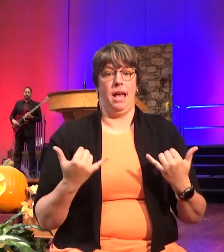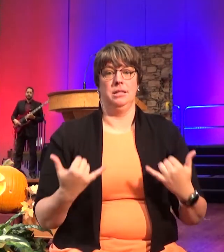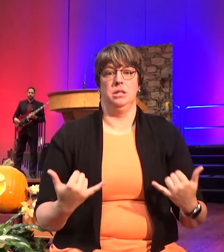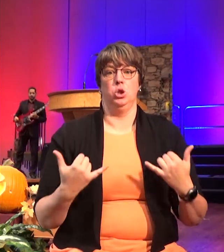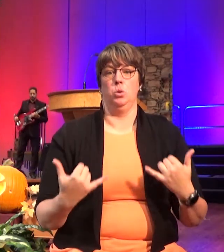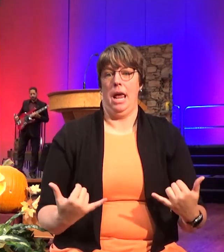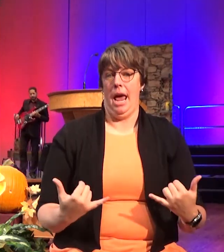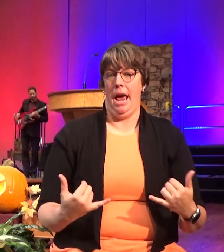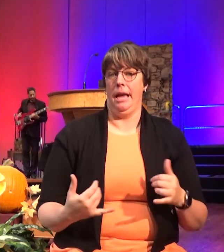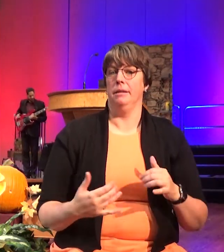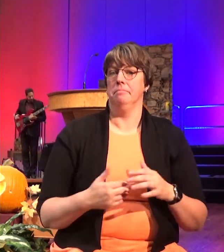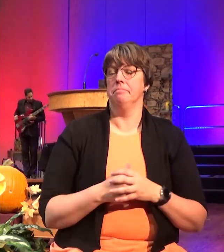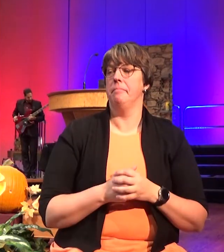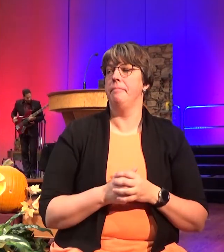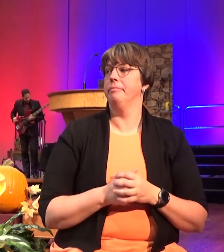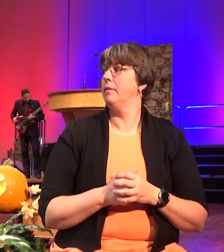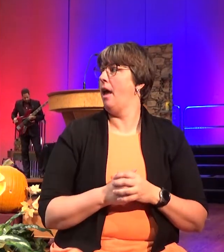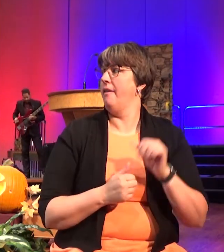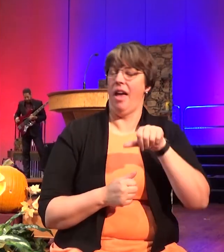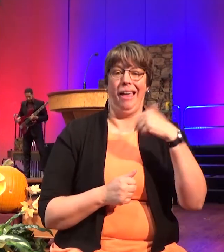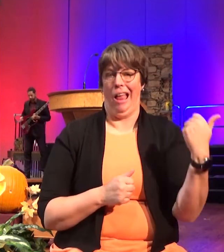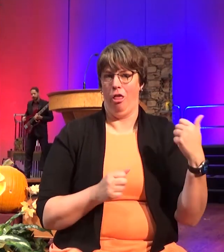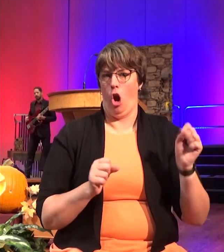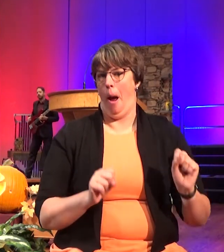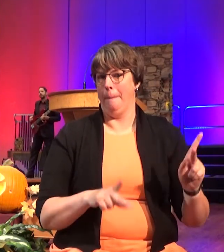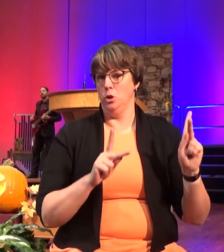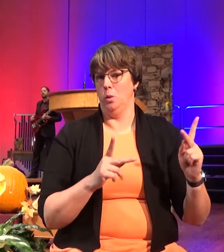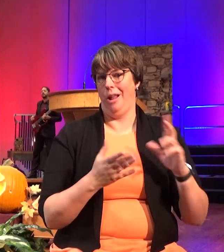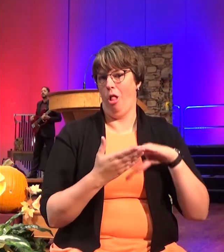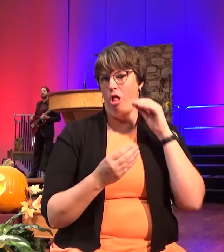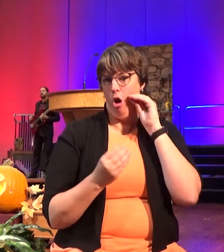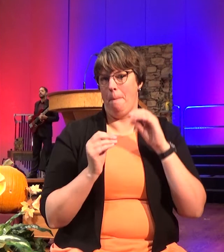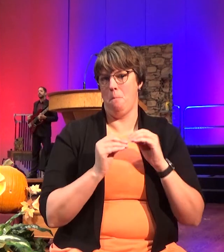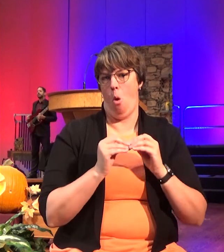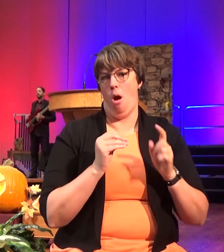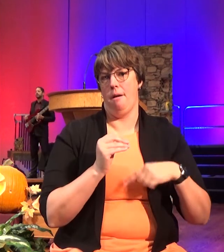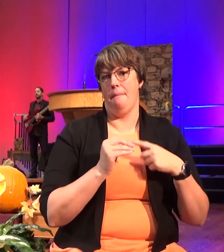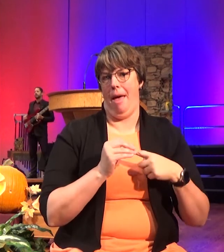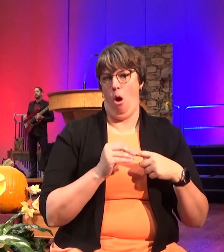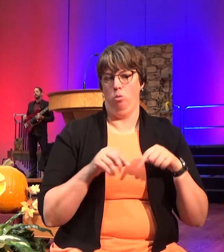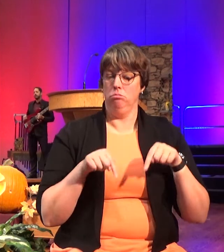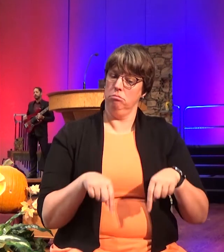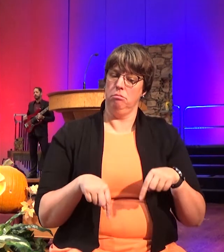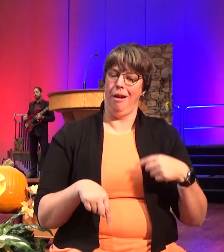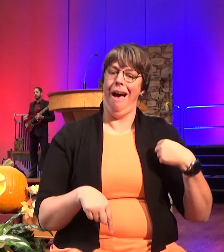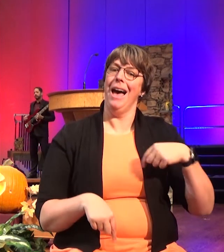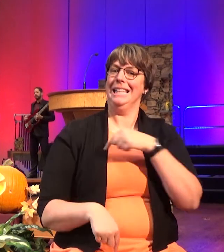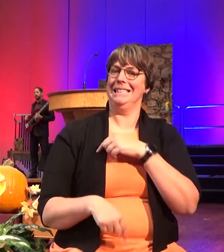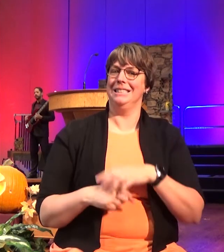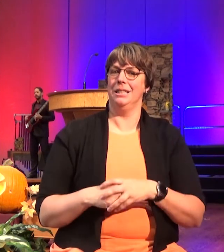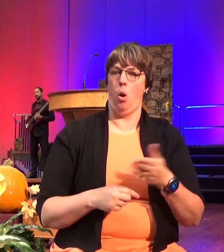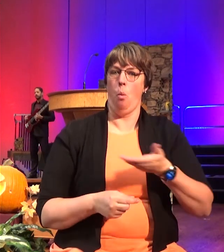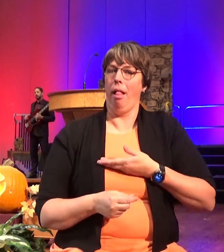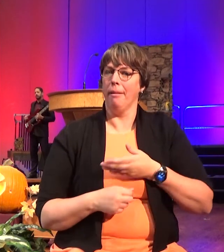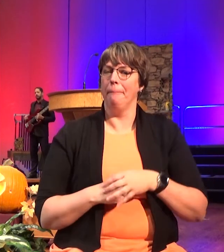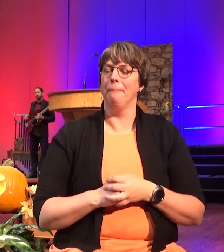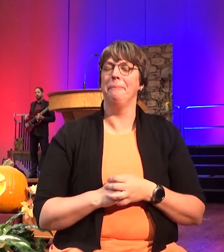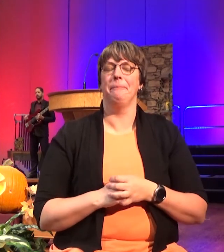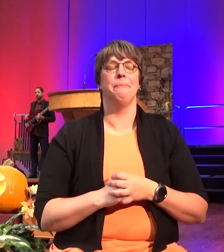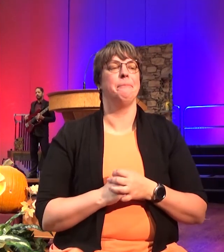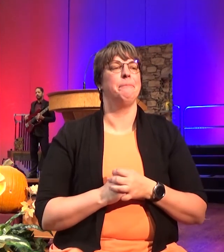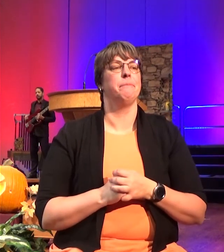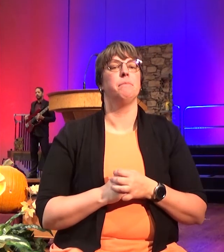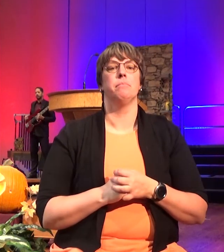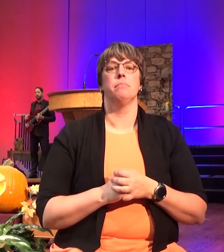So another opportunity to learn more about us. And yeah, welcome. Just know you're welcome here. And also